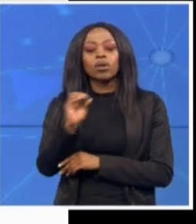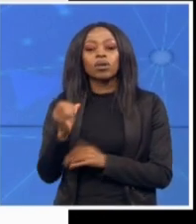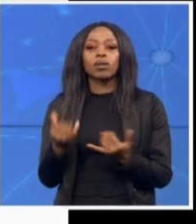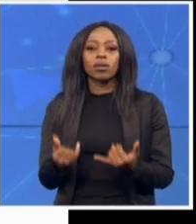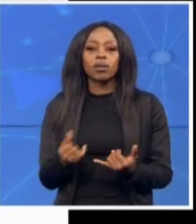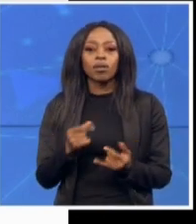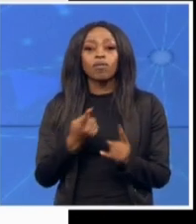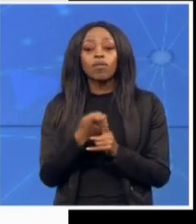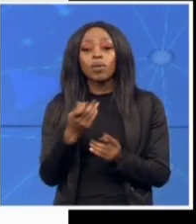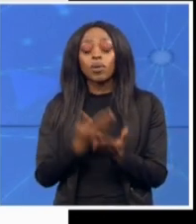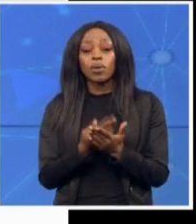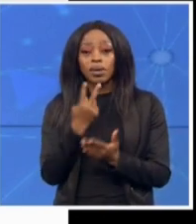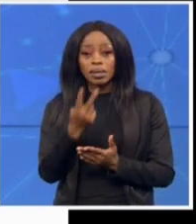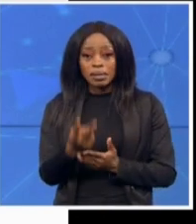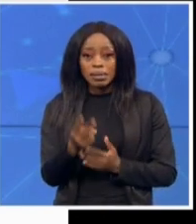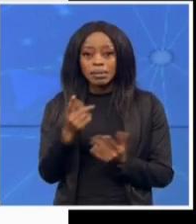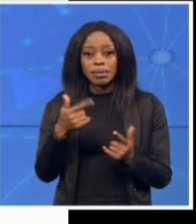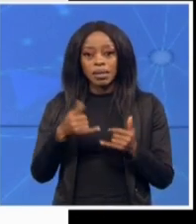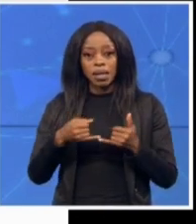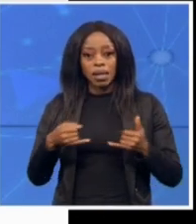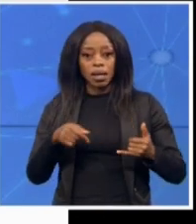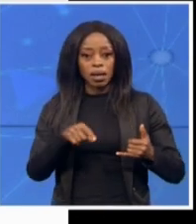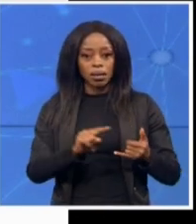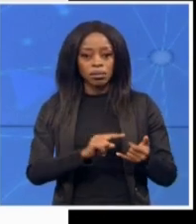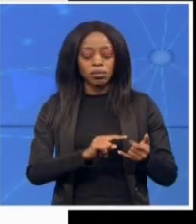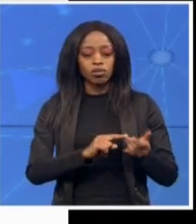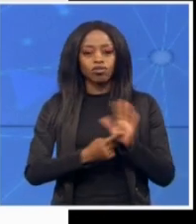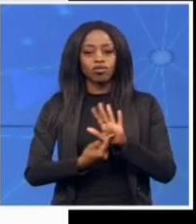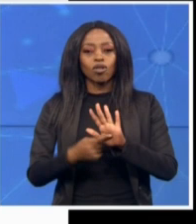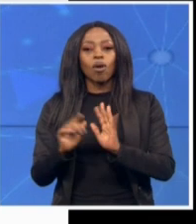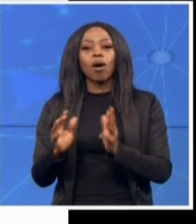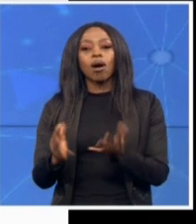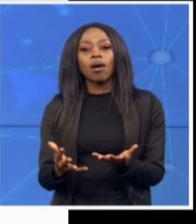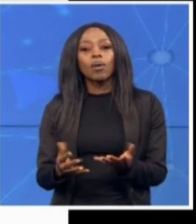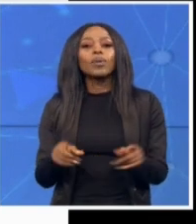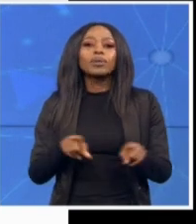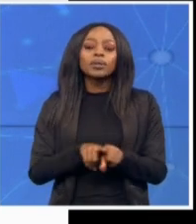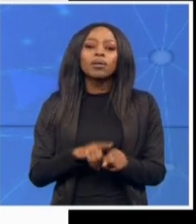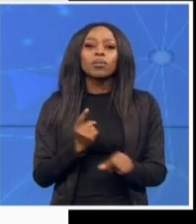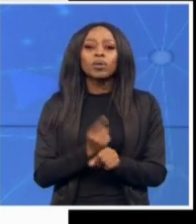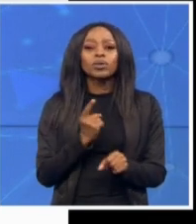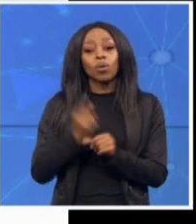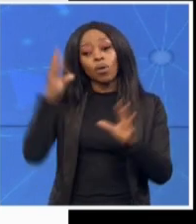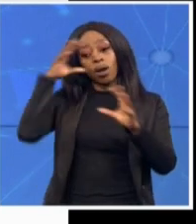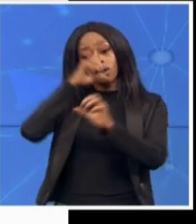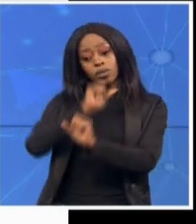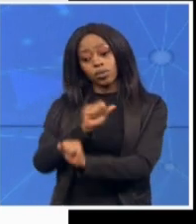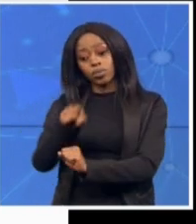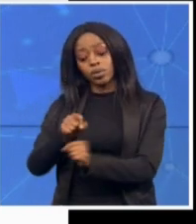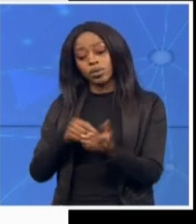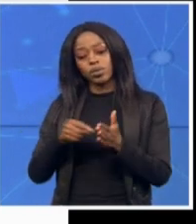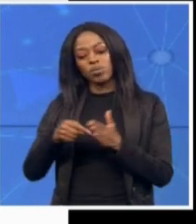very sharply. The prediction for this coming week is that we will go down to about 738